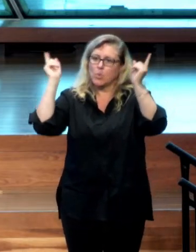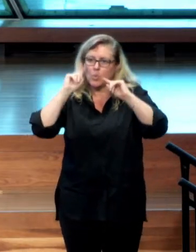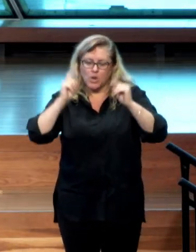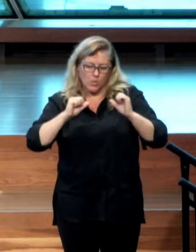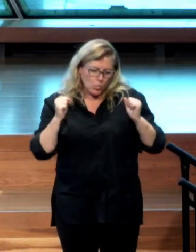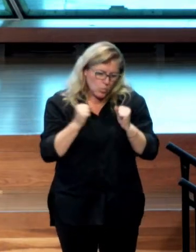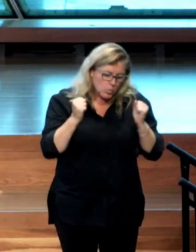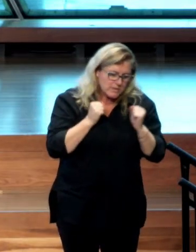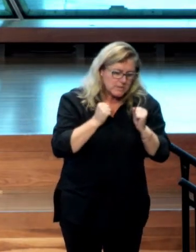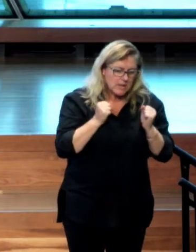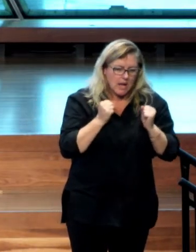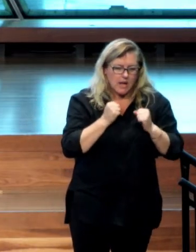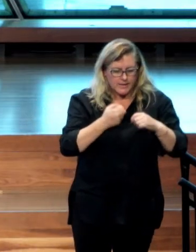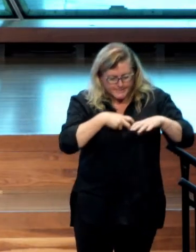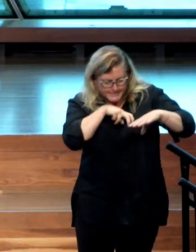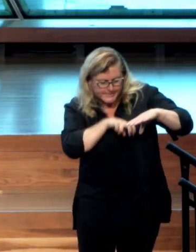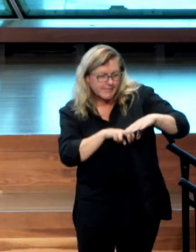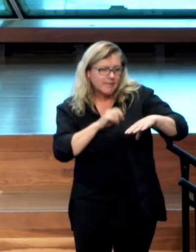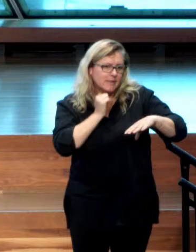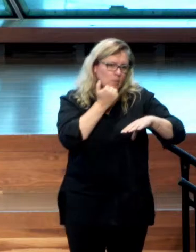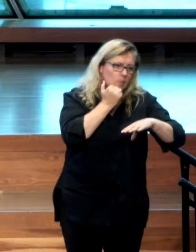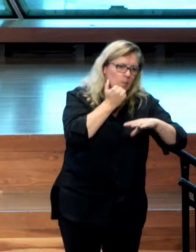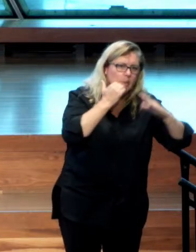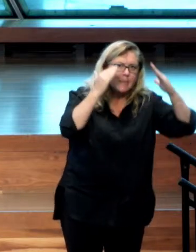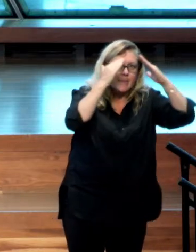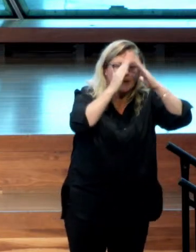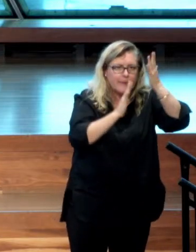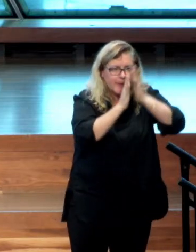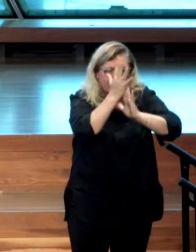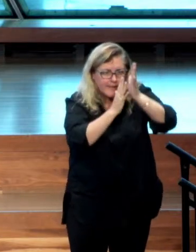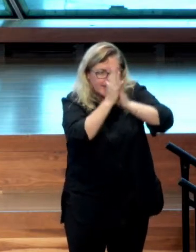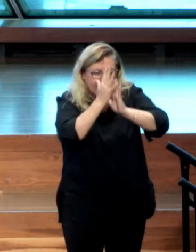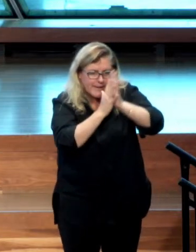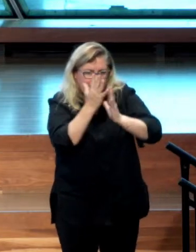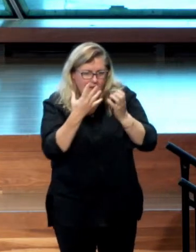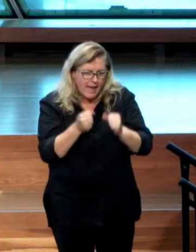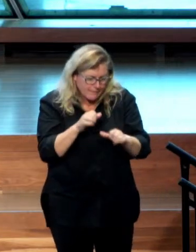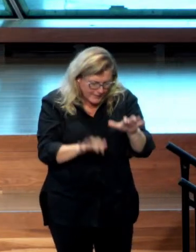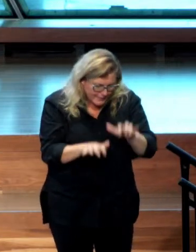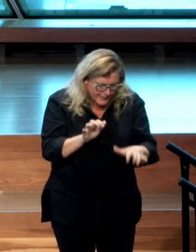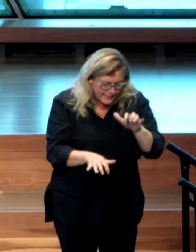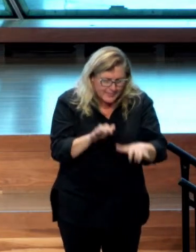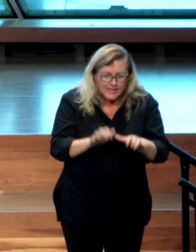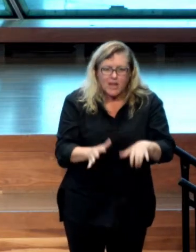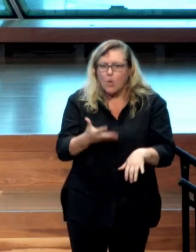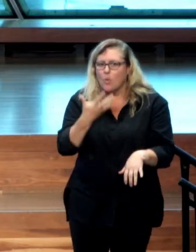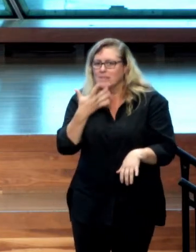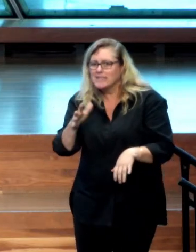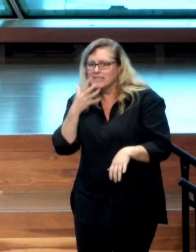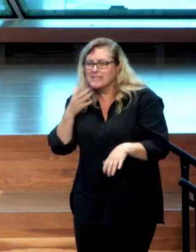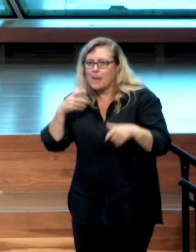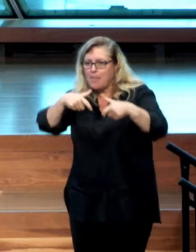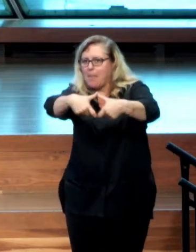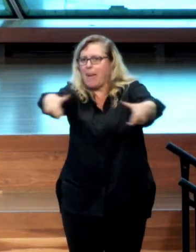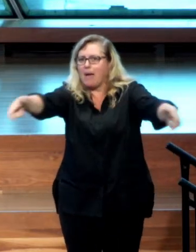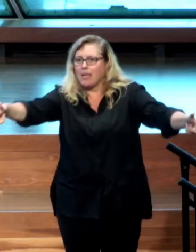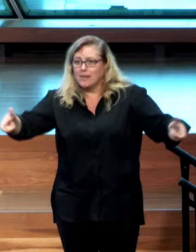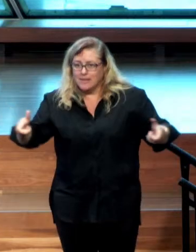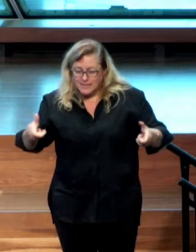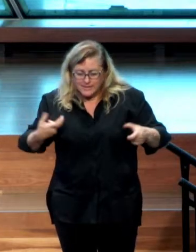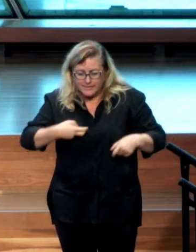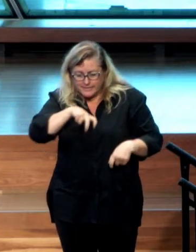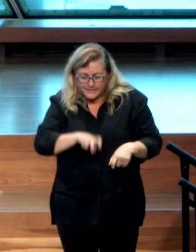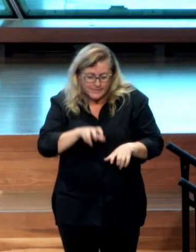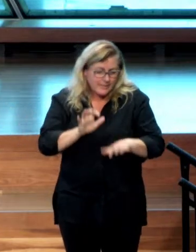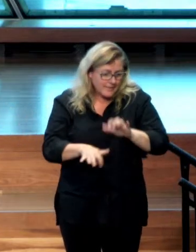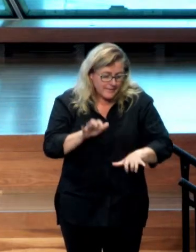winter, so a little cosy room in the attic somewhere with a fire going, or in summer, on some kind of balcony. But it's